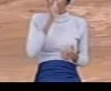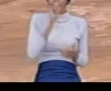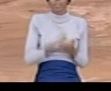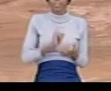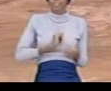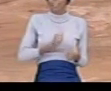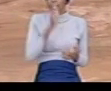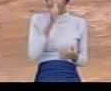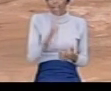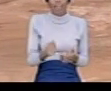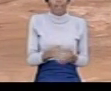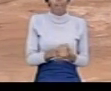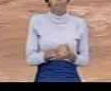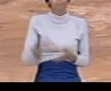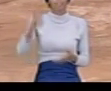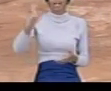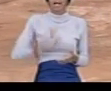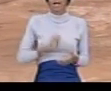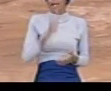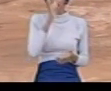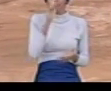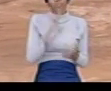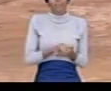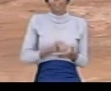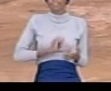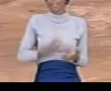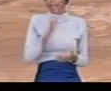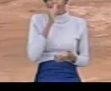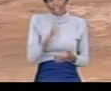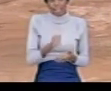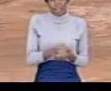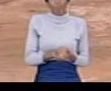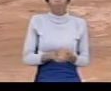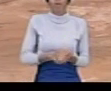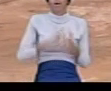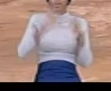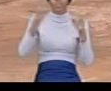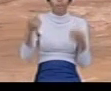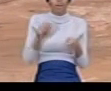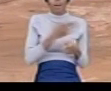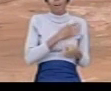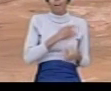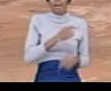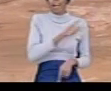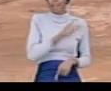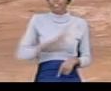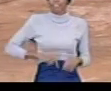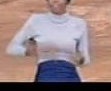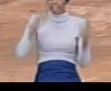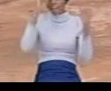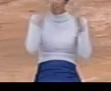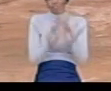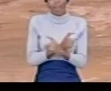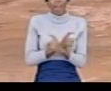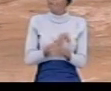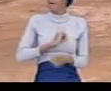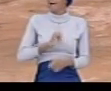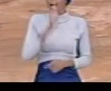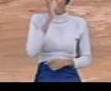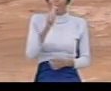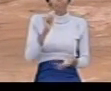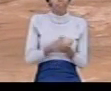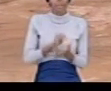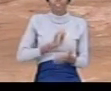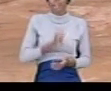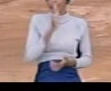I am that I am, I am that I am. Go and tell